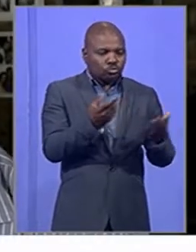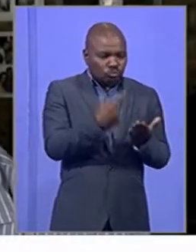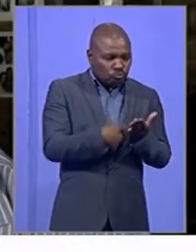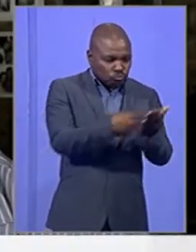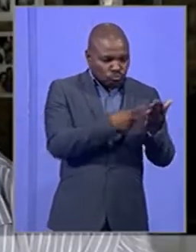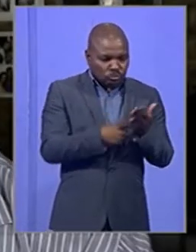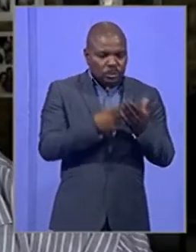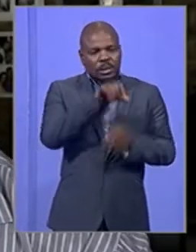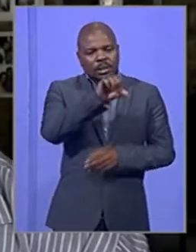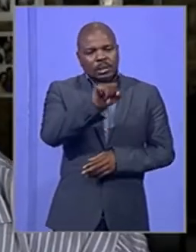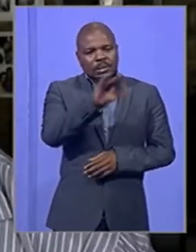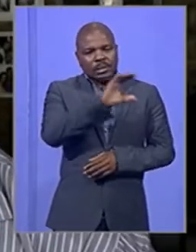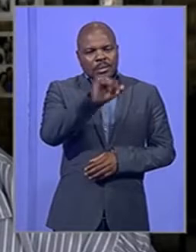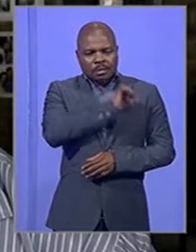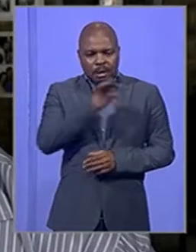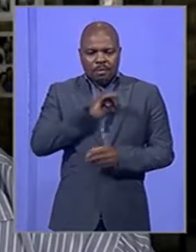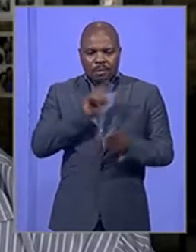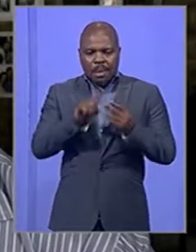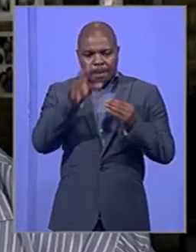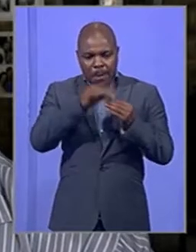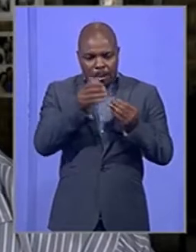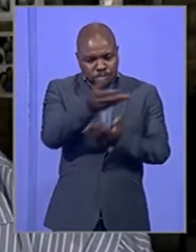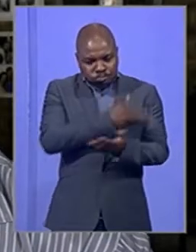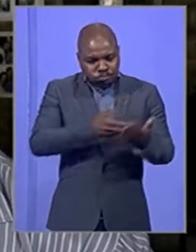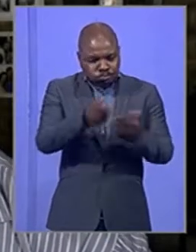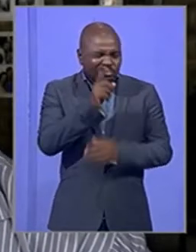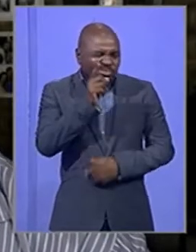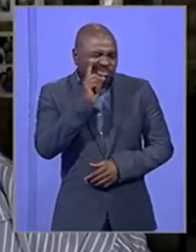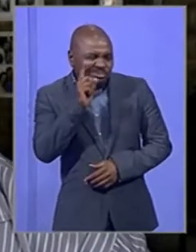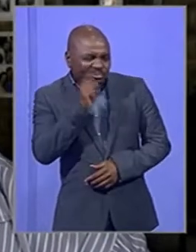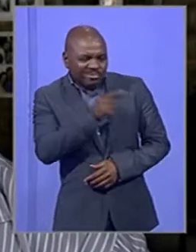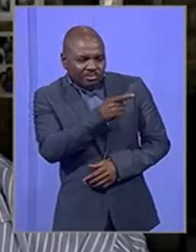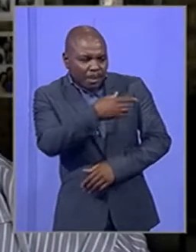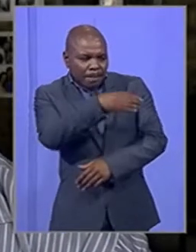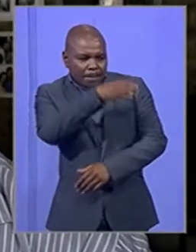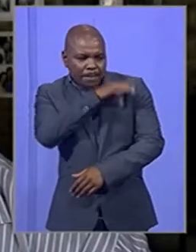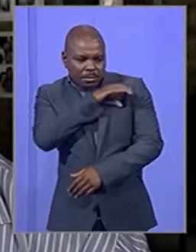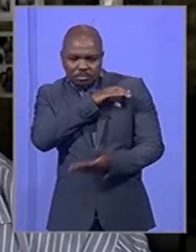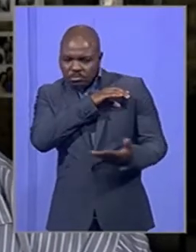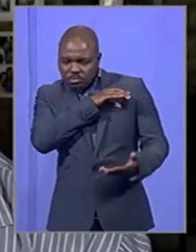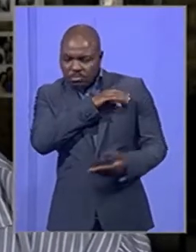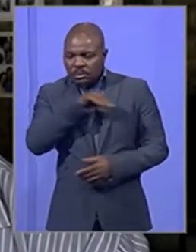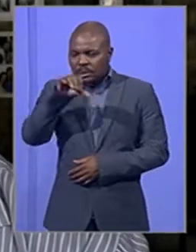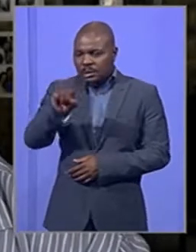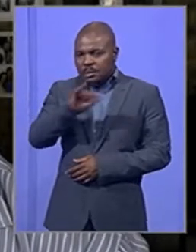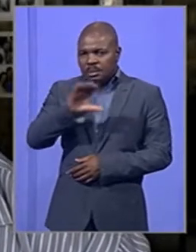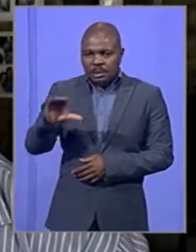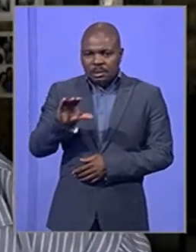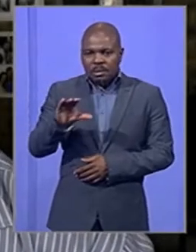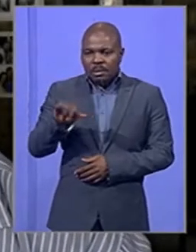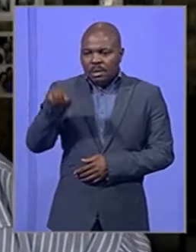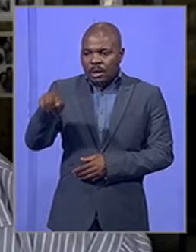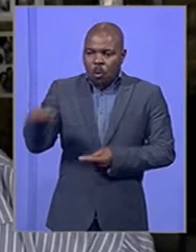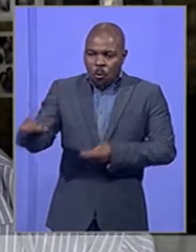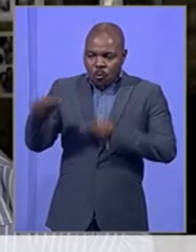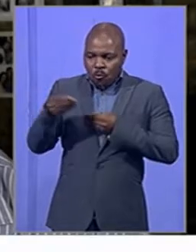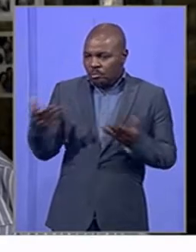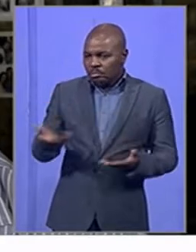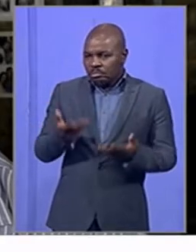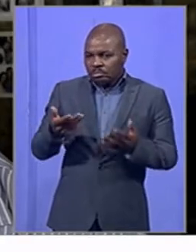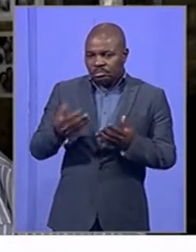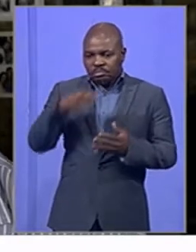SABC staff and its members to test this mandate that the SABC, or this offer that the SABC